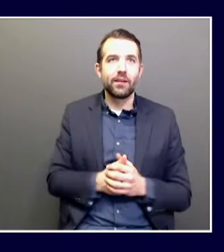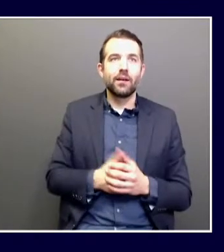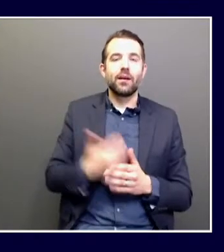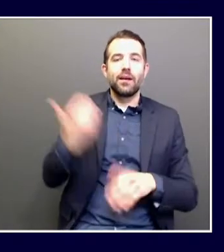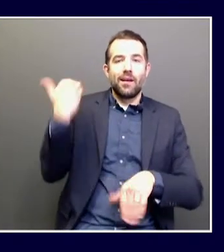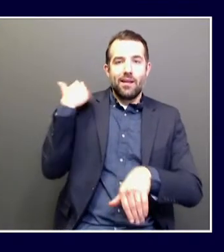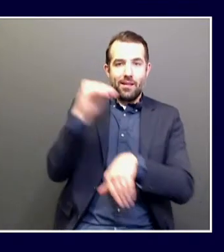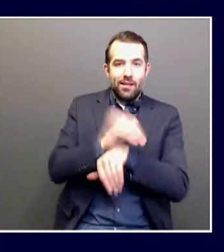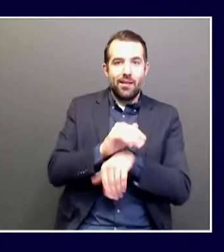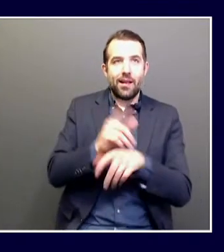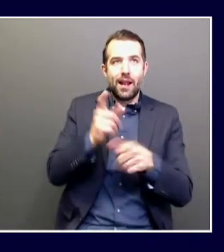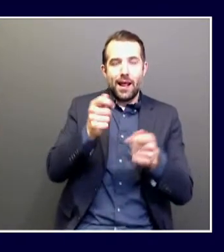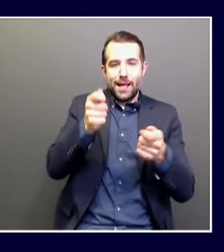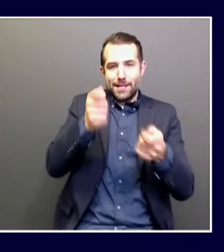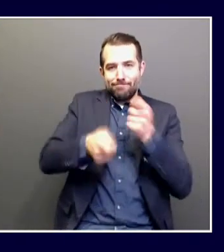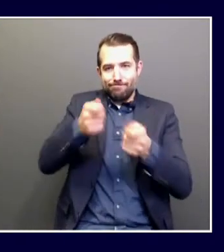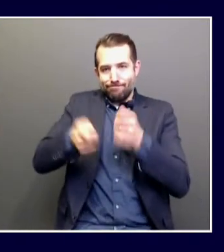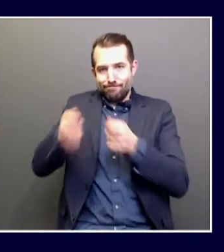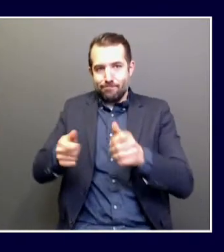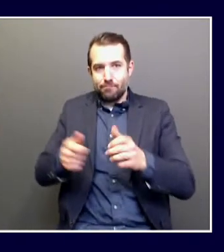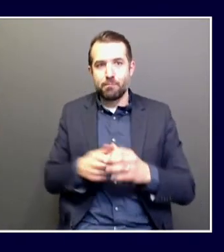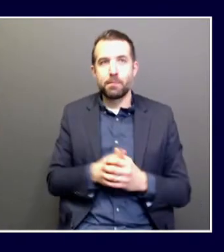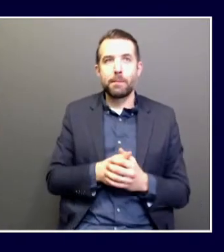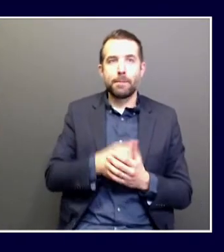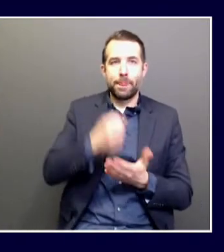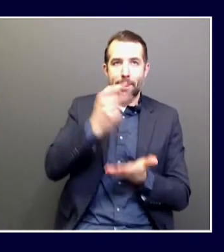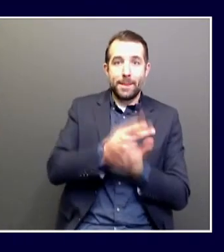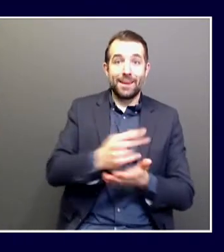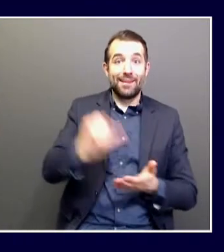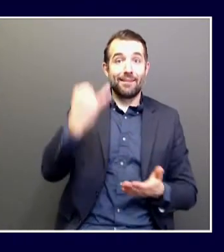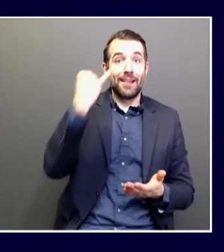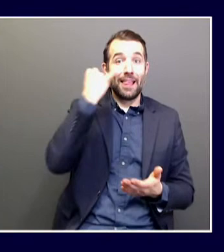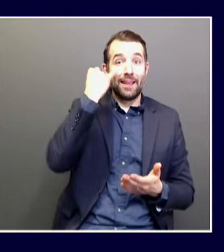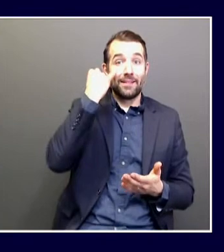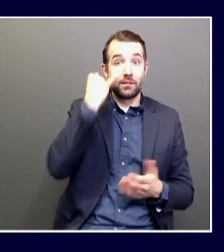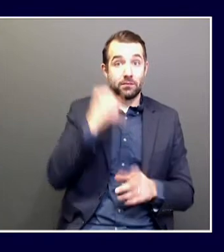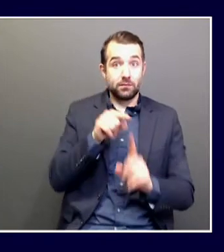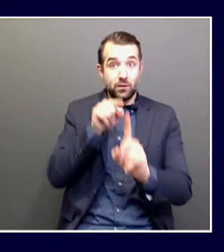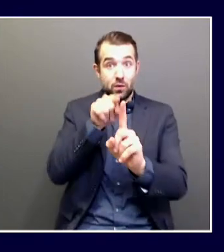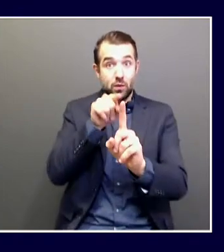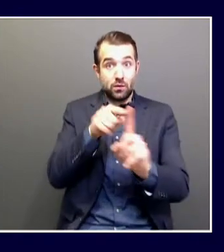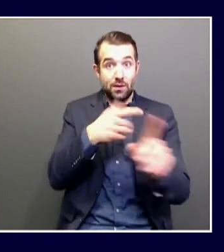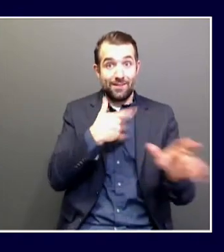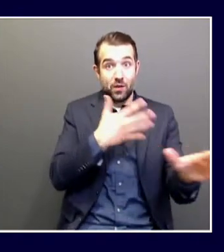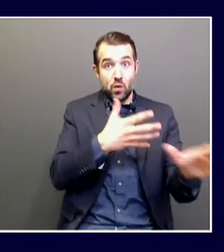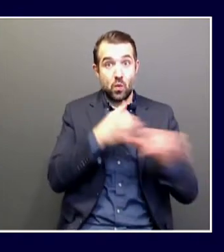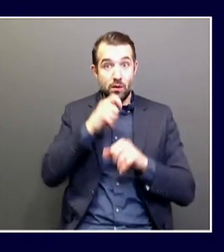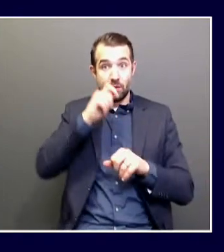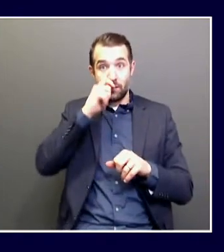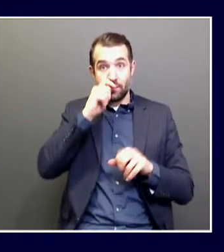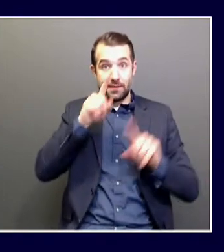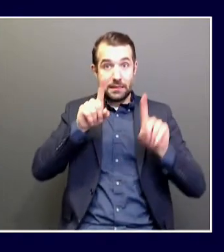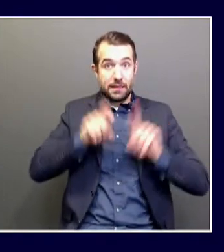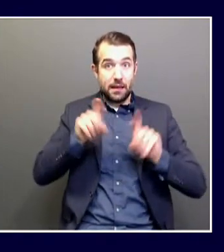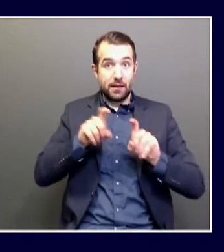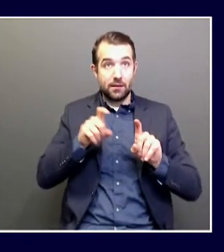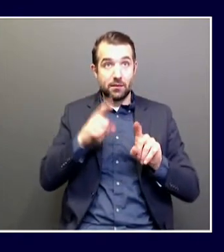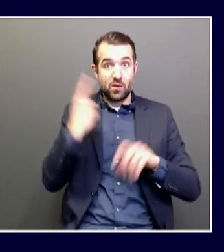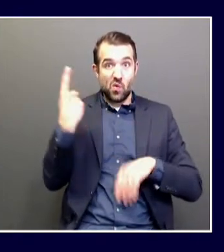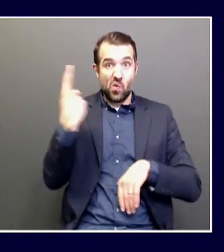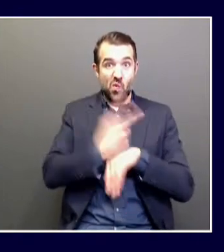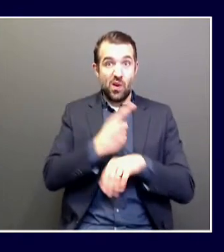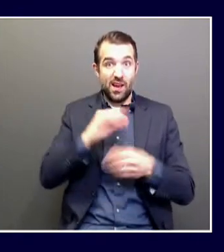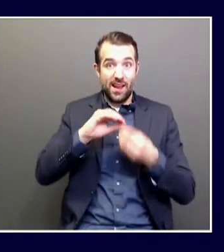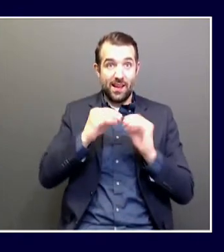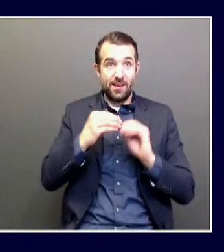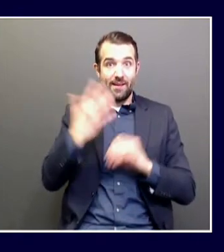guidance on what to do if you opt to take an antigen test on day 5, I think those are about right. I've had the opportunity